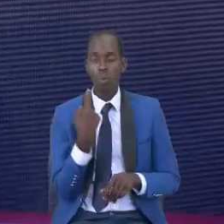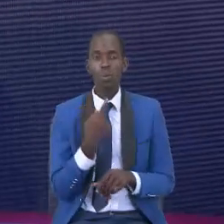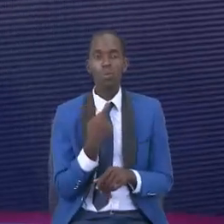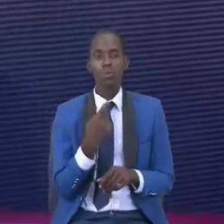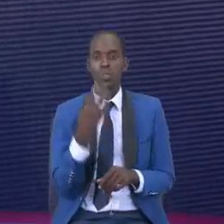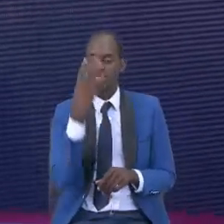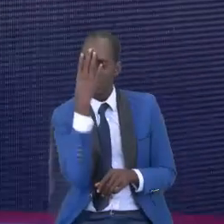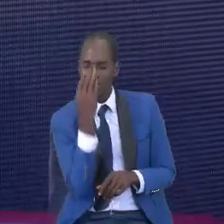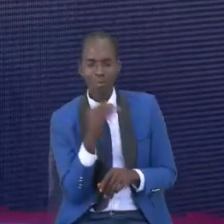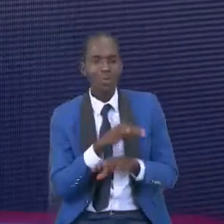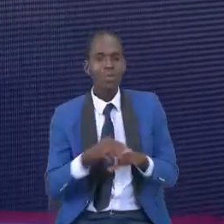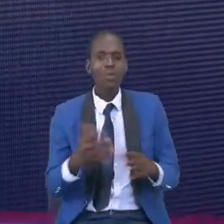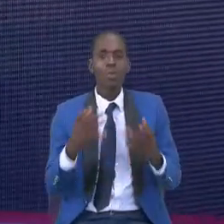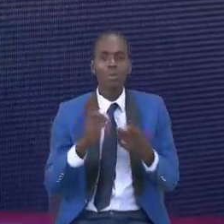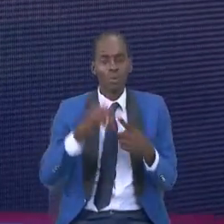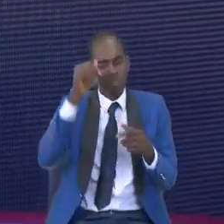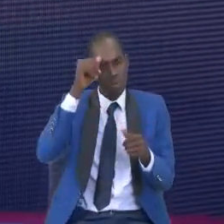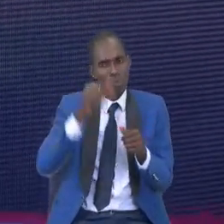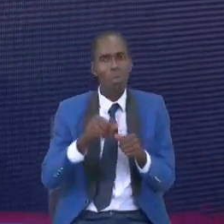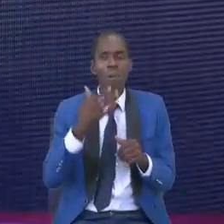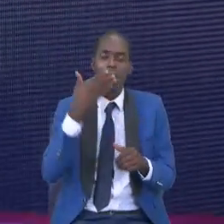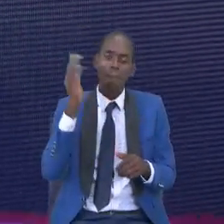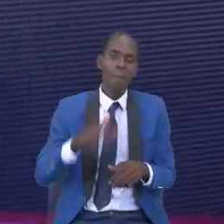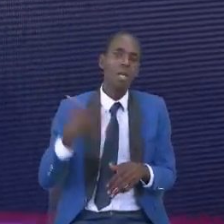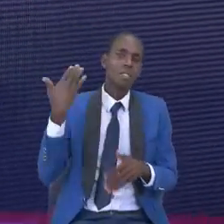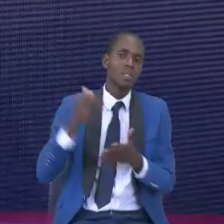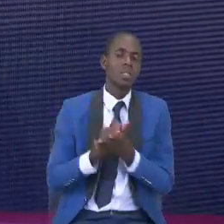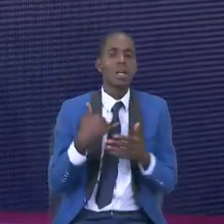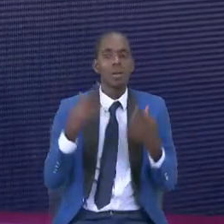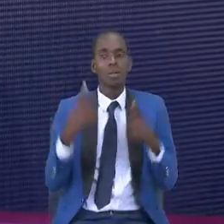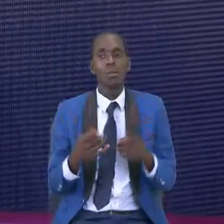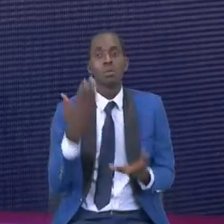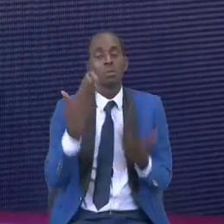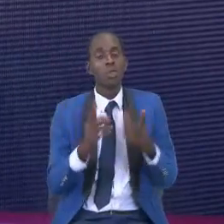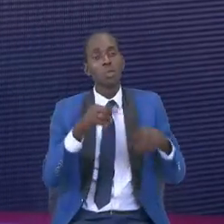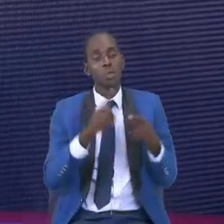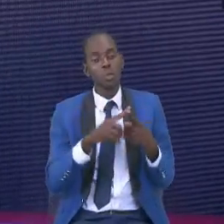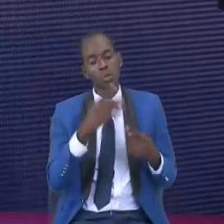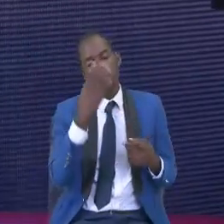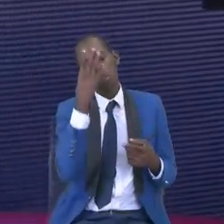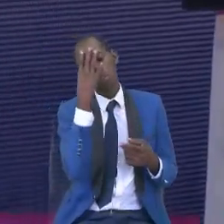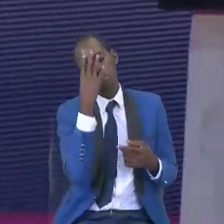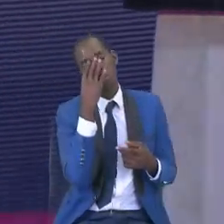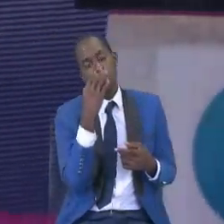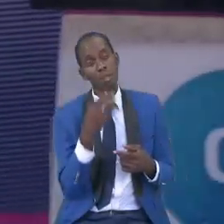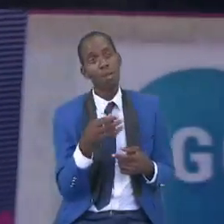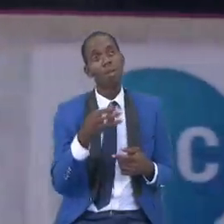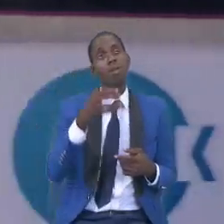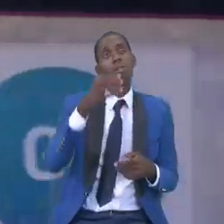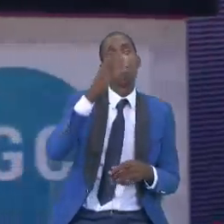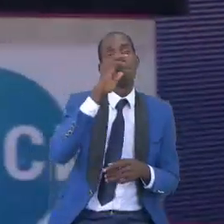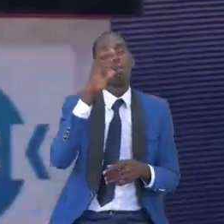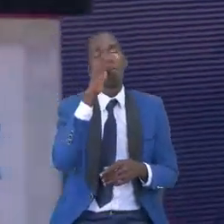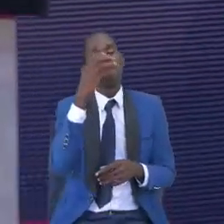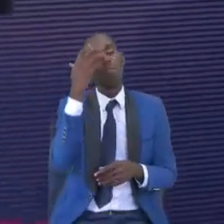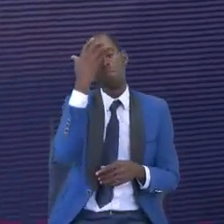so they might go to sleep on a drink. They might say, I'll drink myself to sleep. My friend,